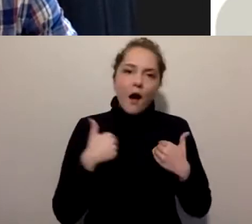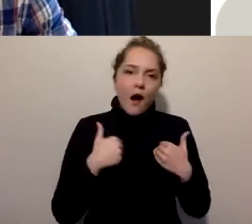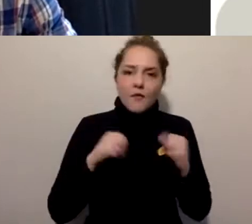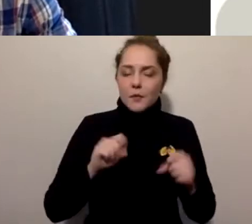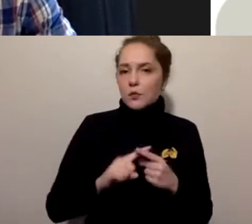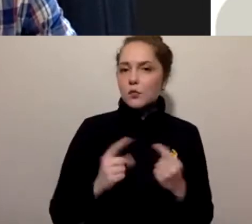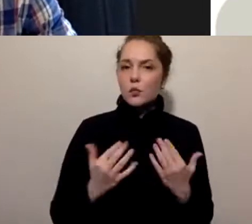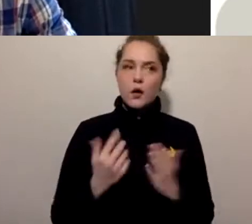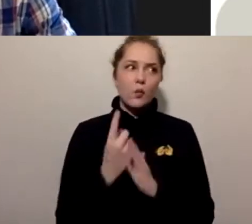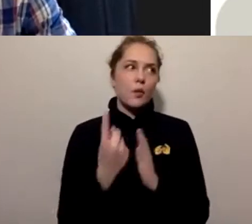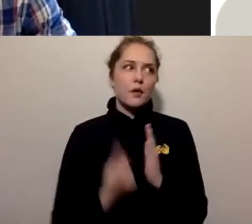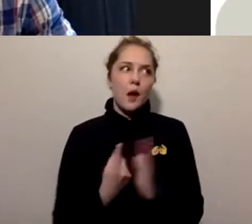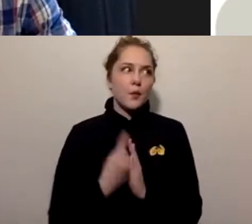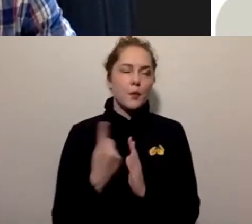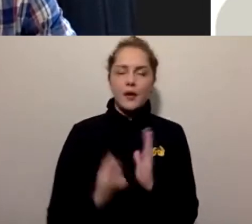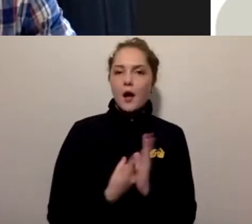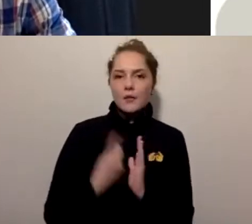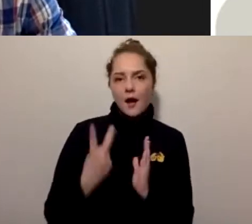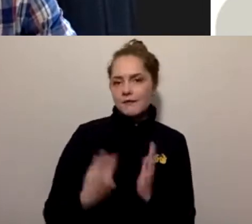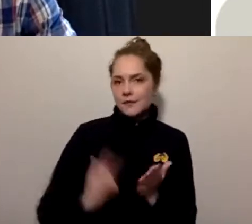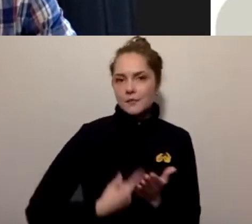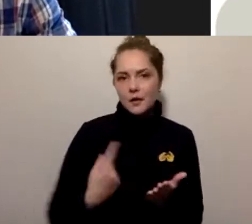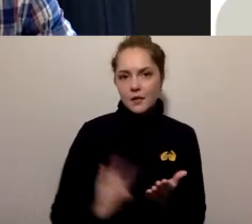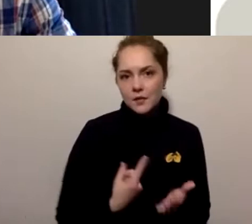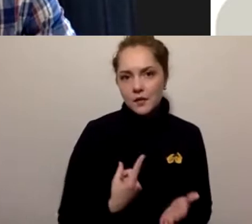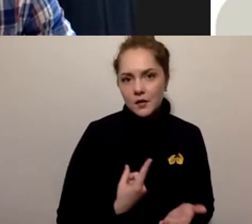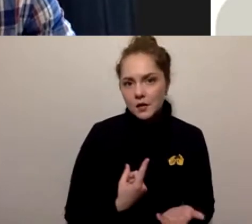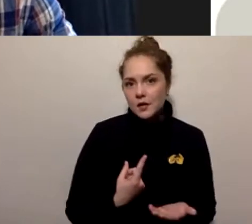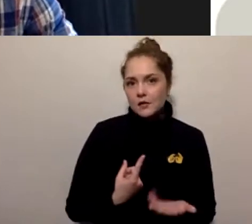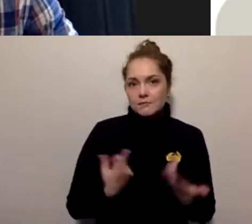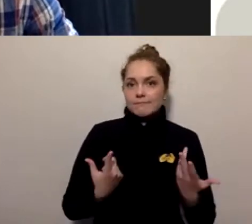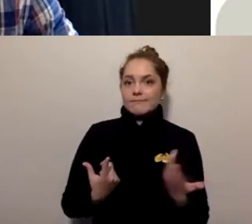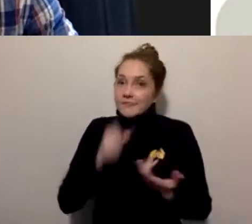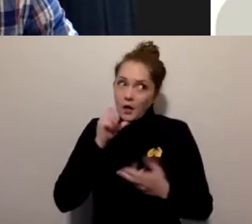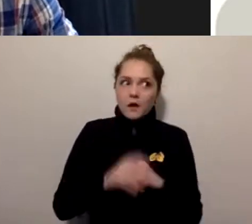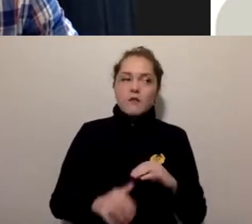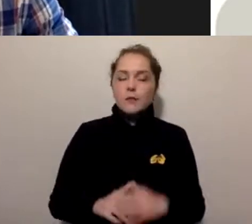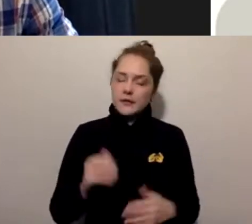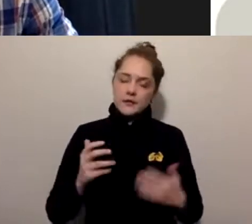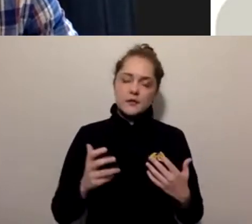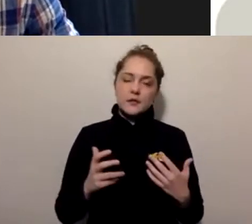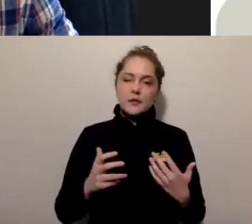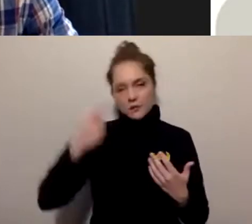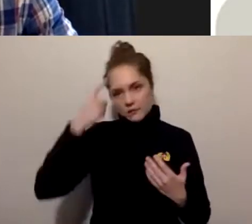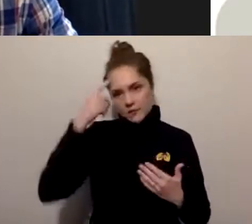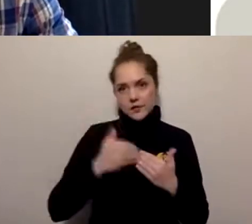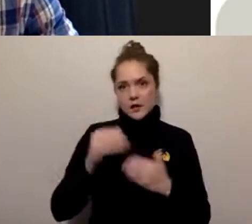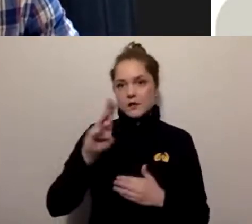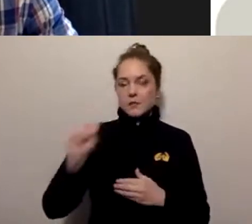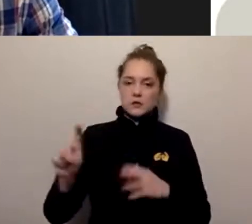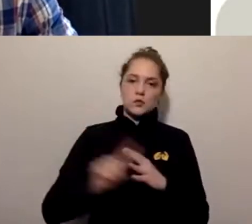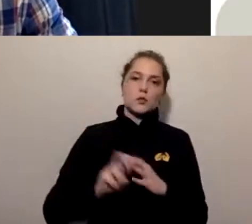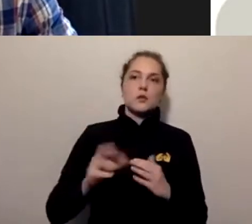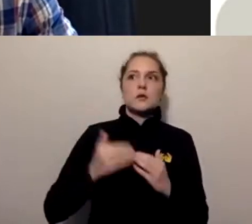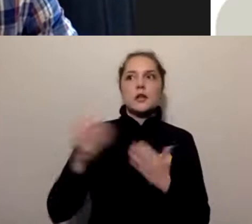wait an hour and a half at times to, or at least not so comfortably, for the next bus to come around or the next